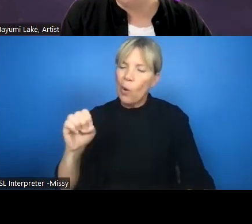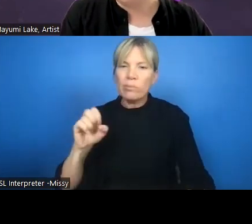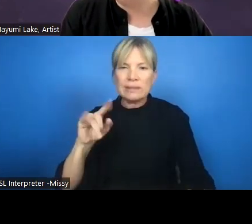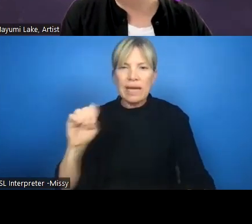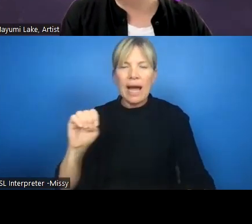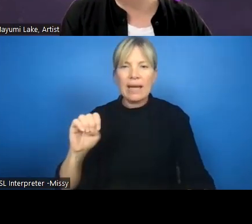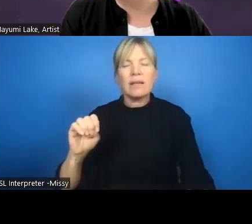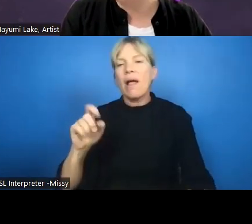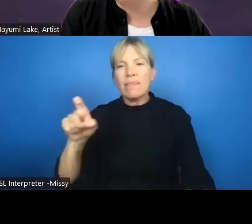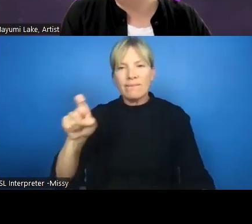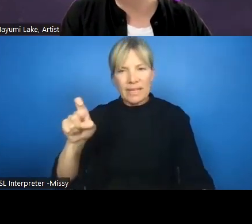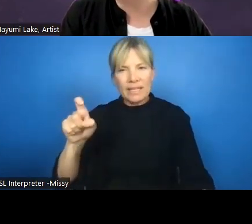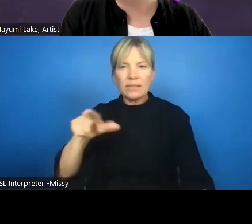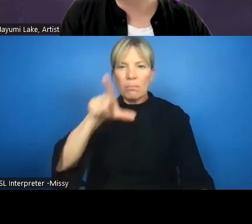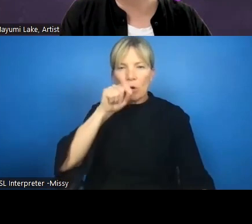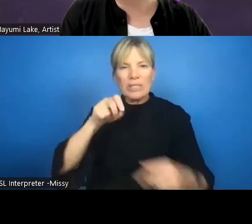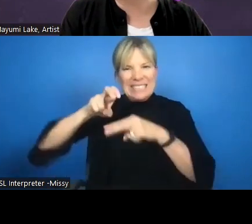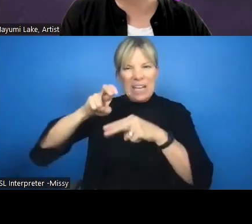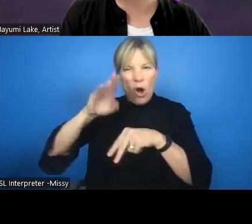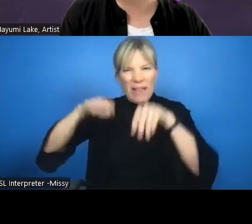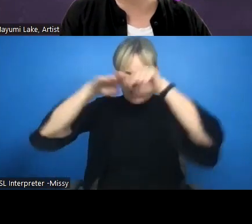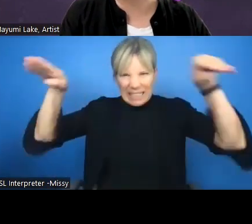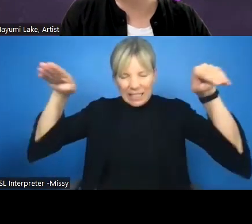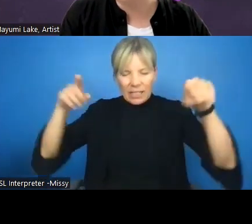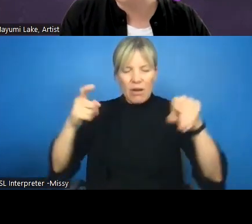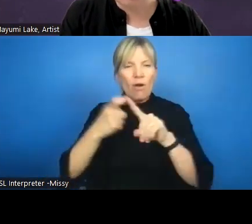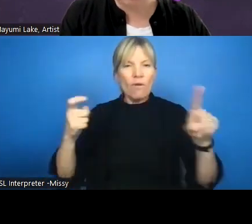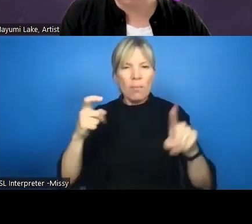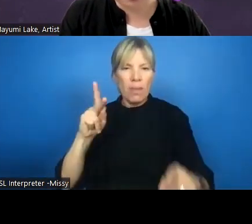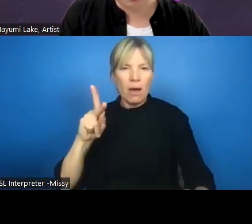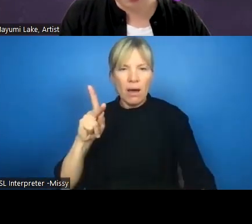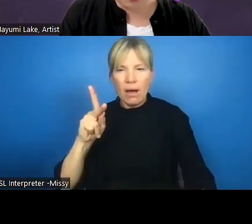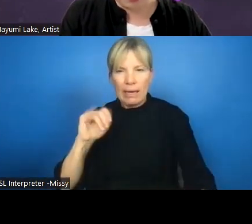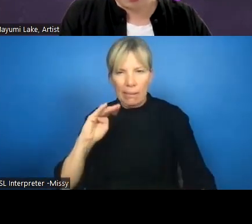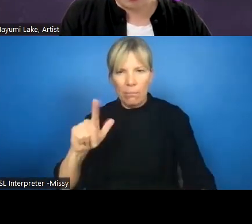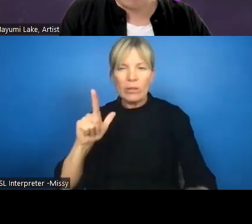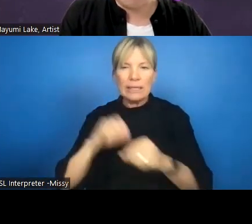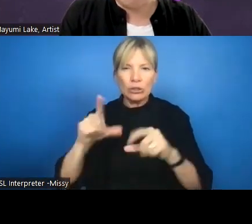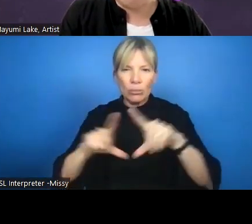phoenix bird on the ceiling he did in the temple in Japan.